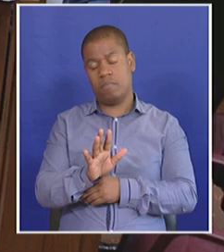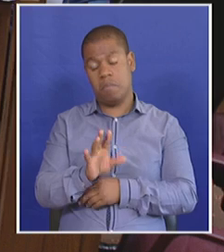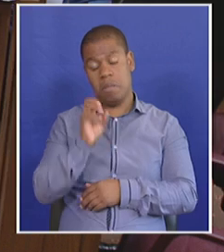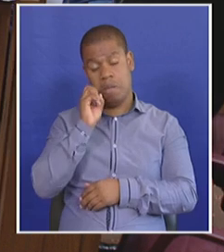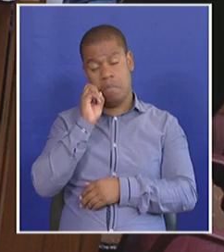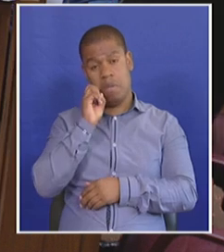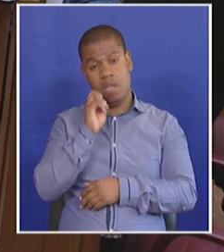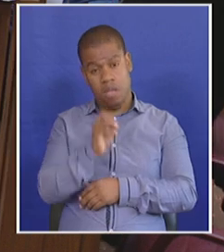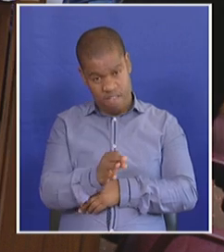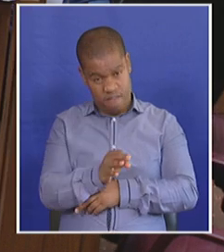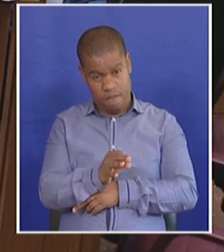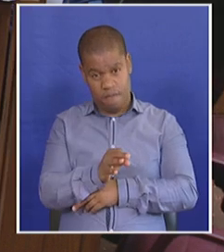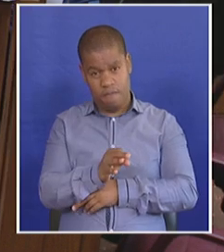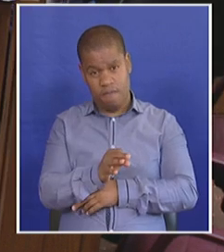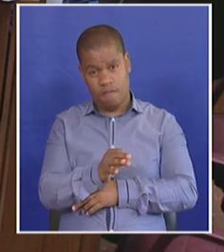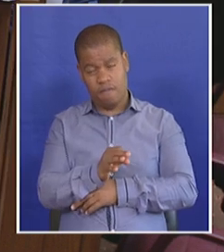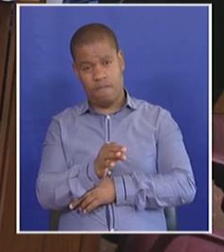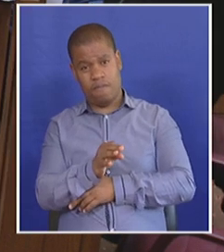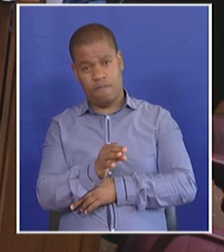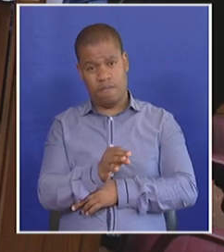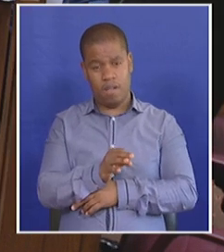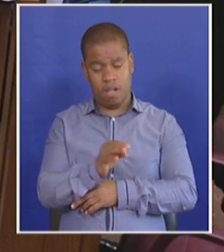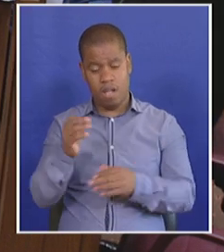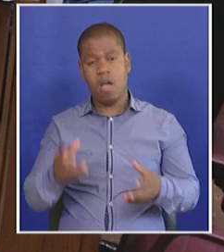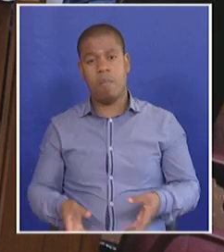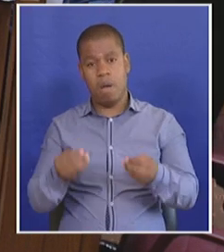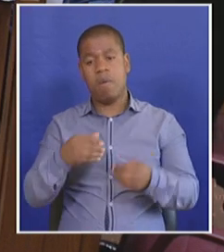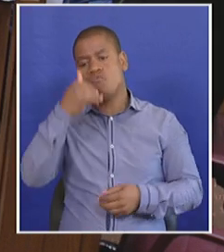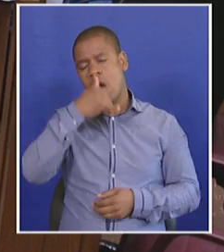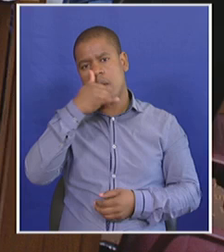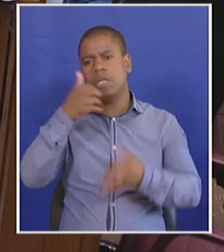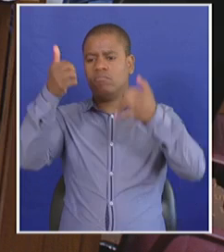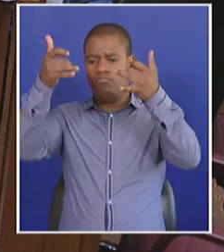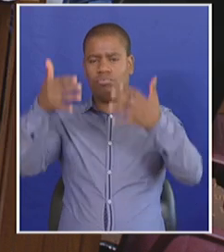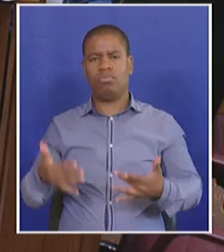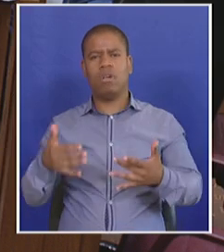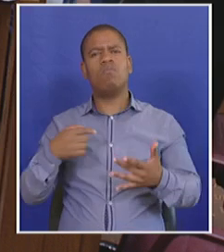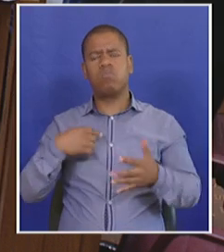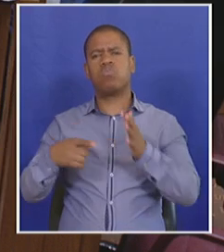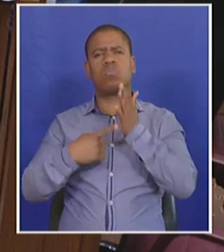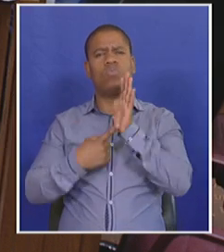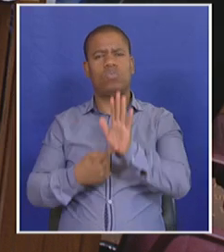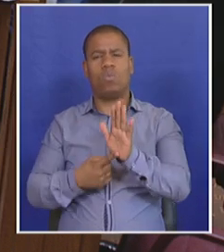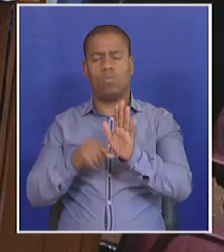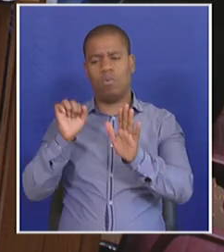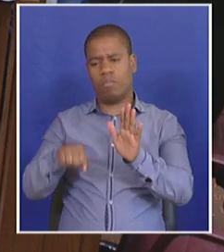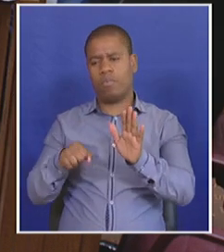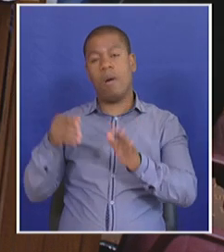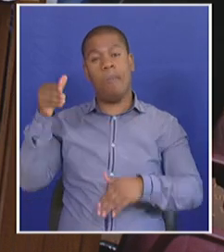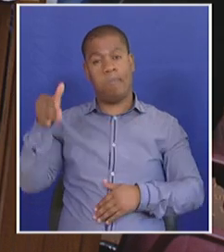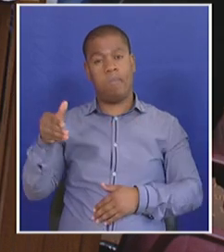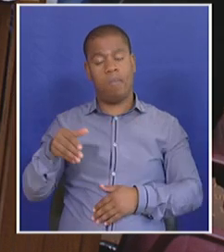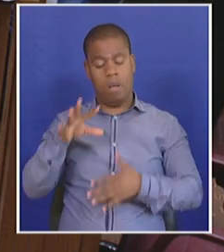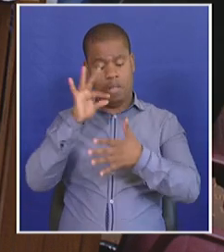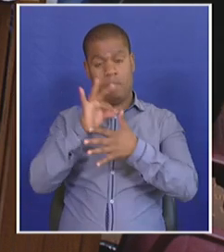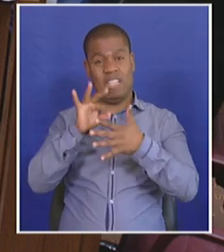When you get into the issue of crime statistics, you'll realize, for an example, that there are